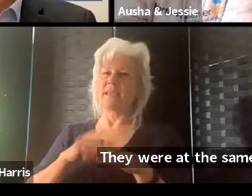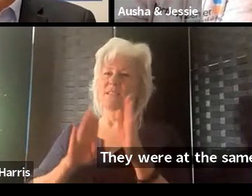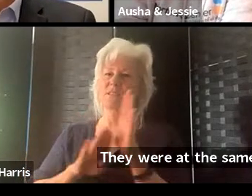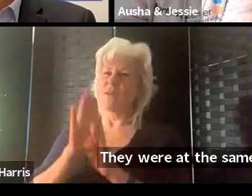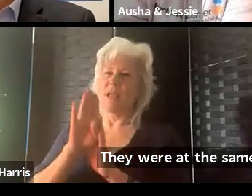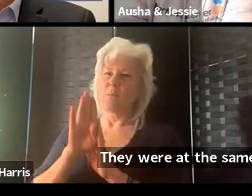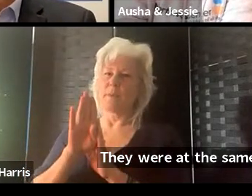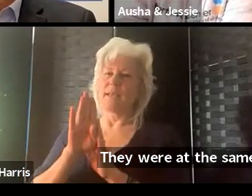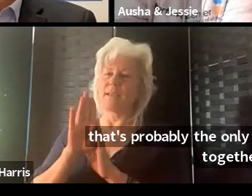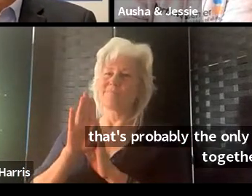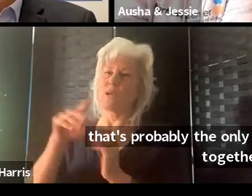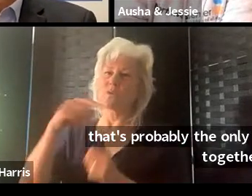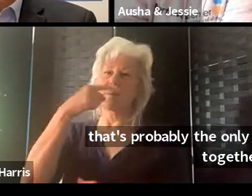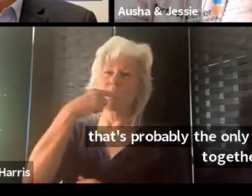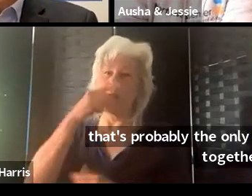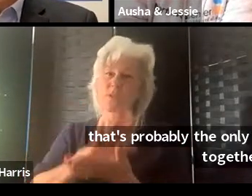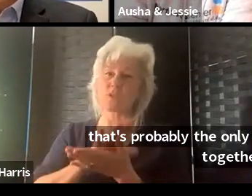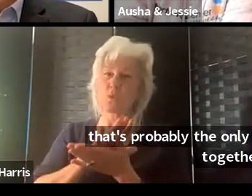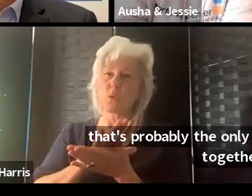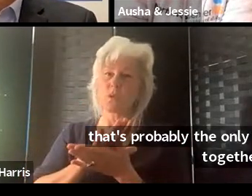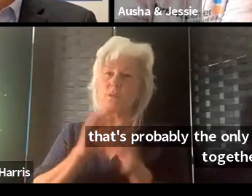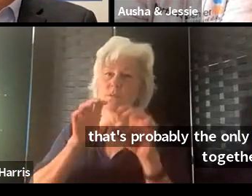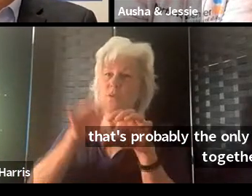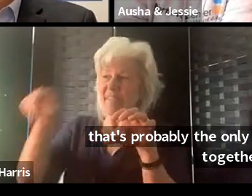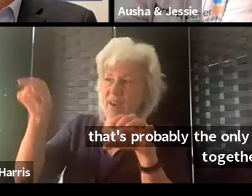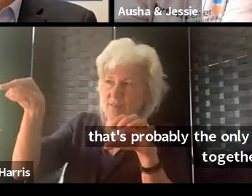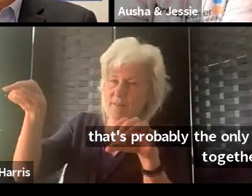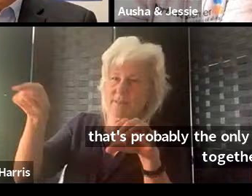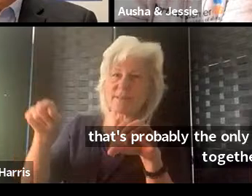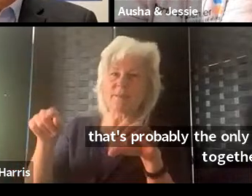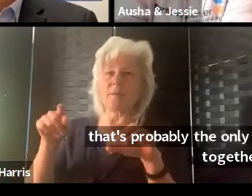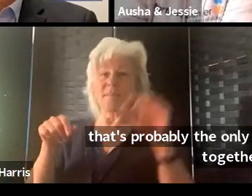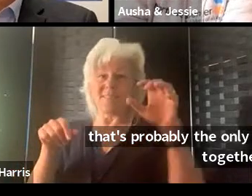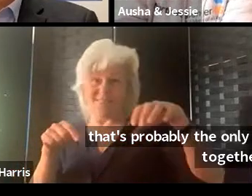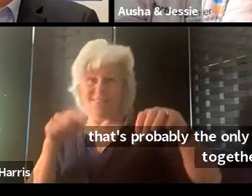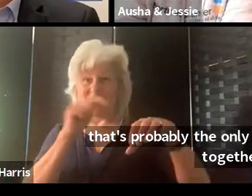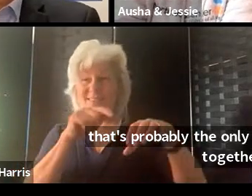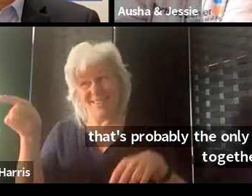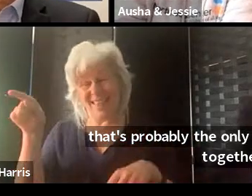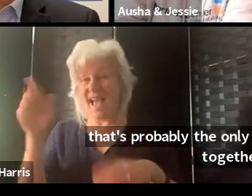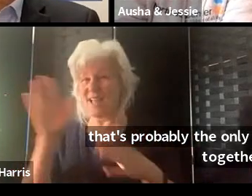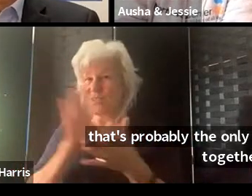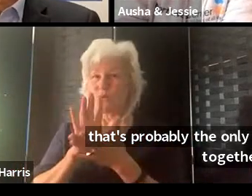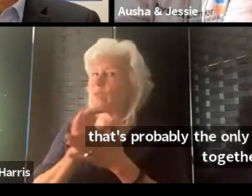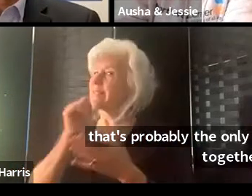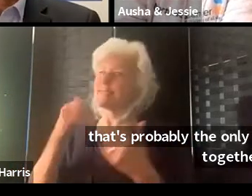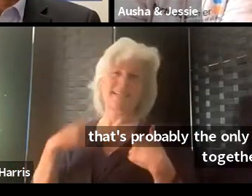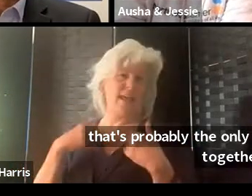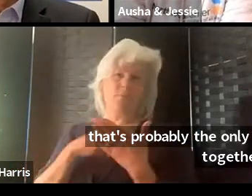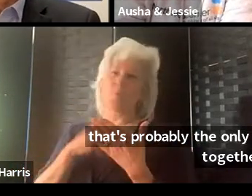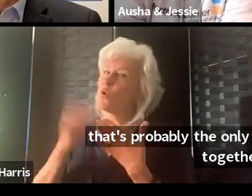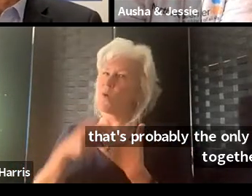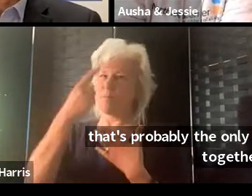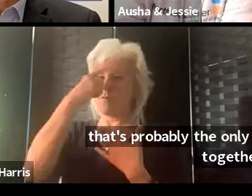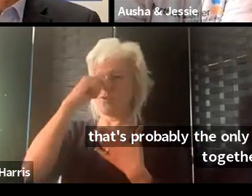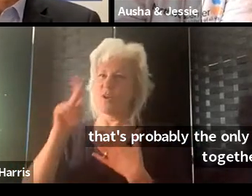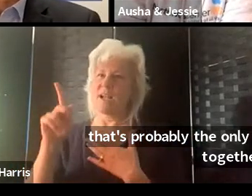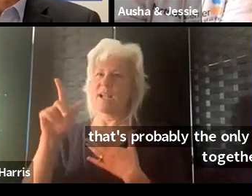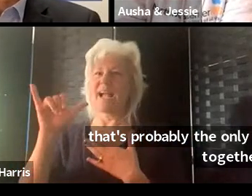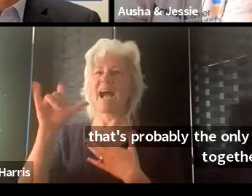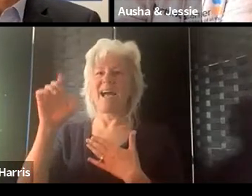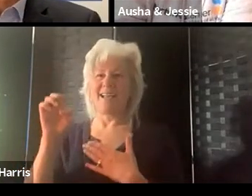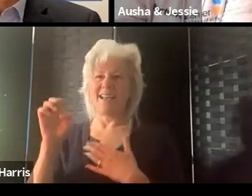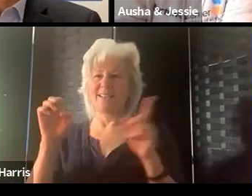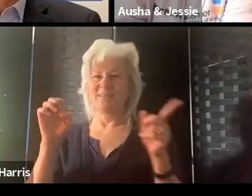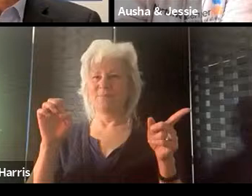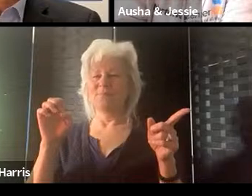he goes to public school down the street, our home school, but that school does not have the program that Kyle is in. He's in what's